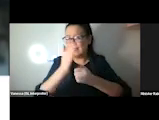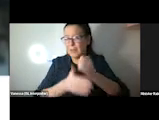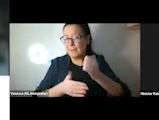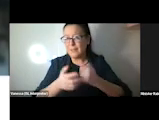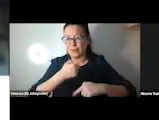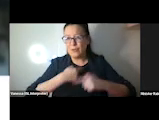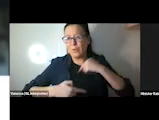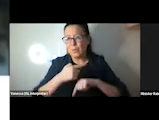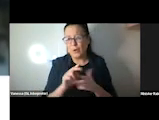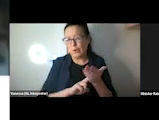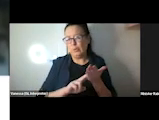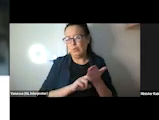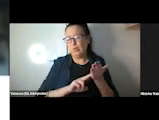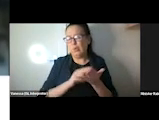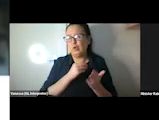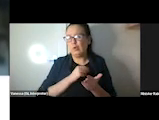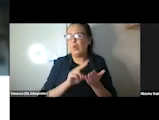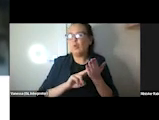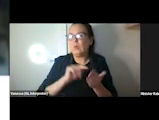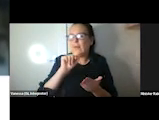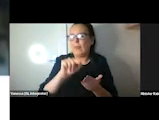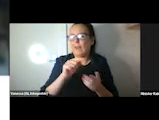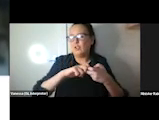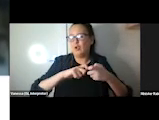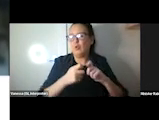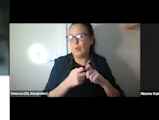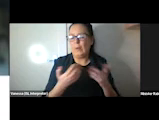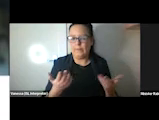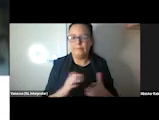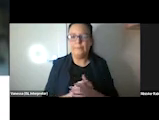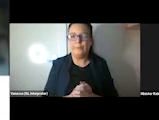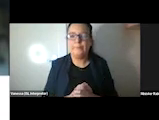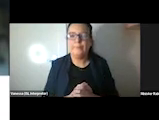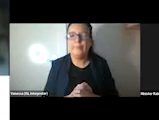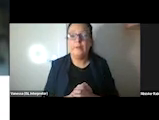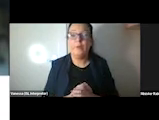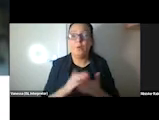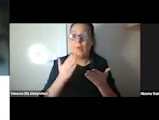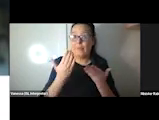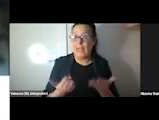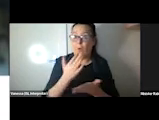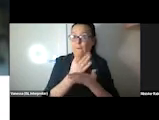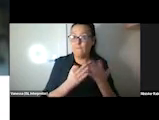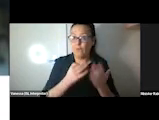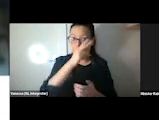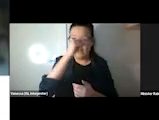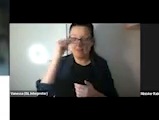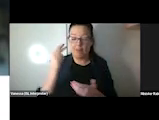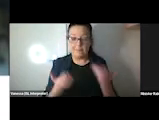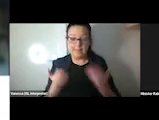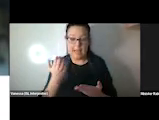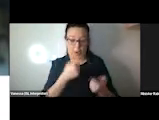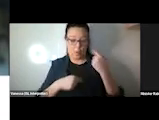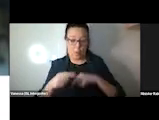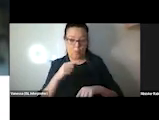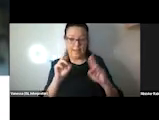this type of tool. So I would just like to then move on to giving a couple of examples of how we've been able to use